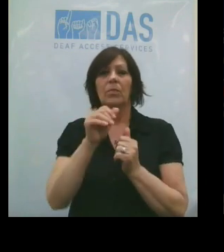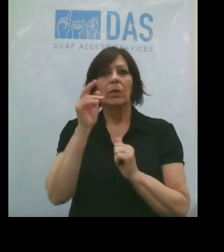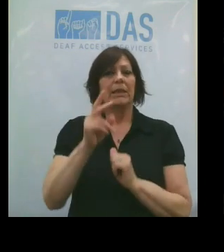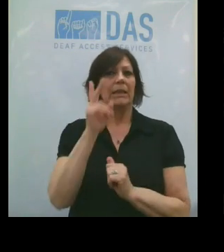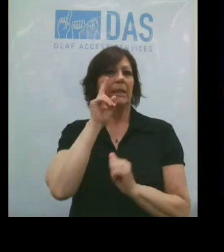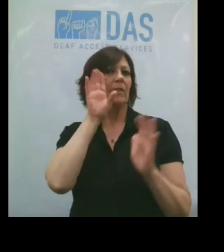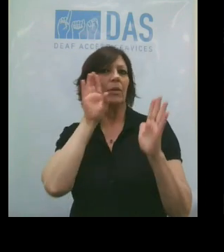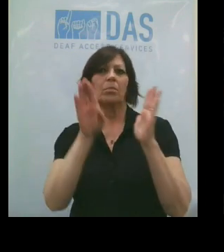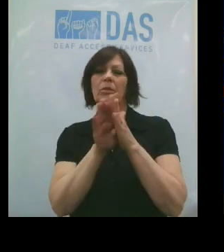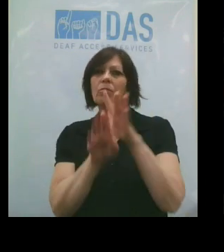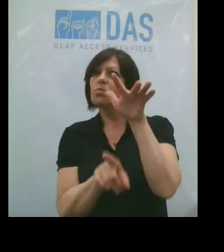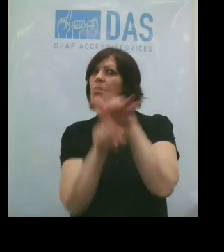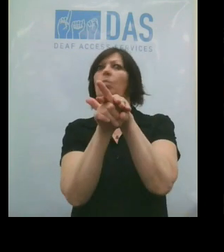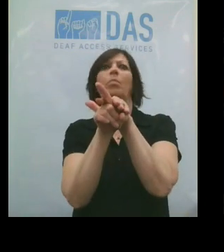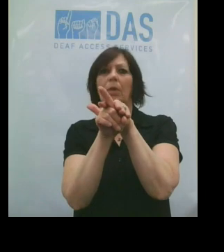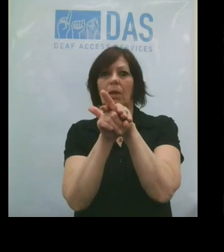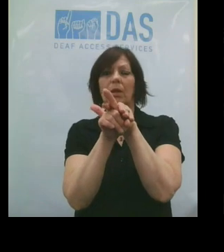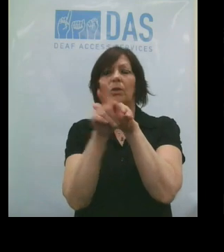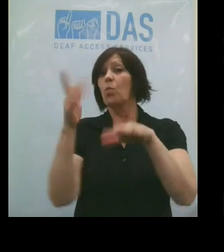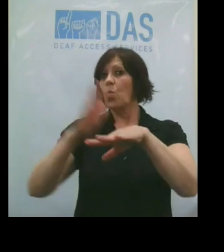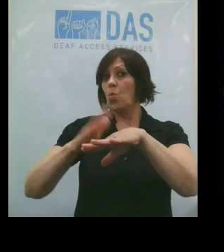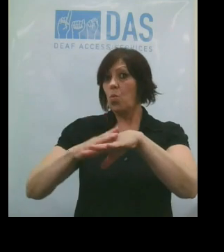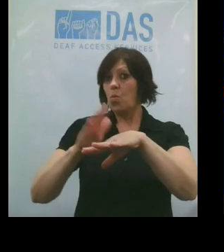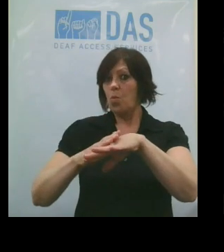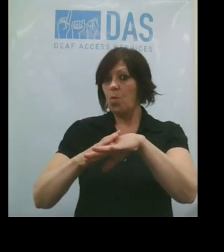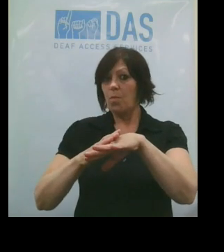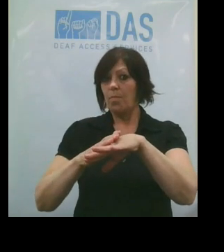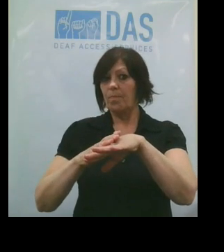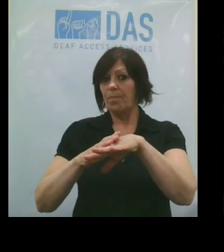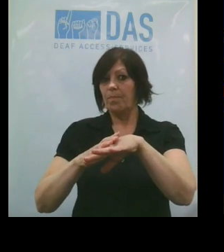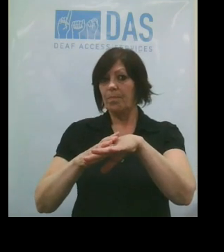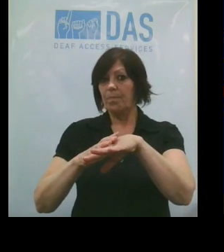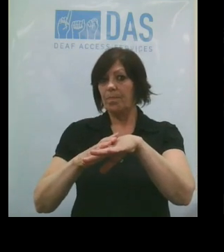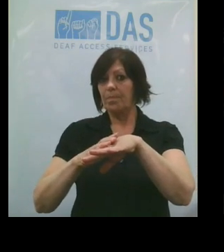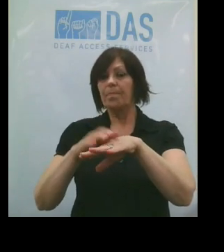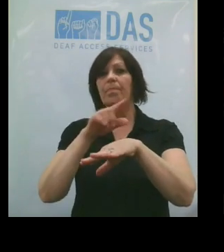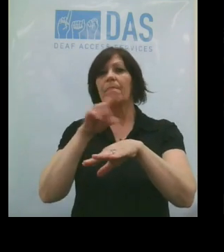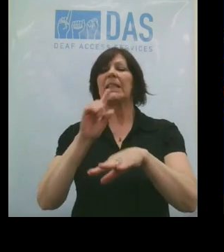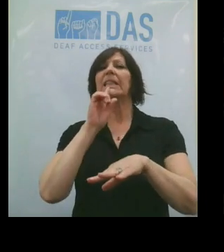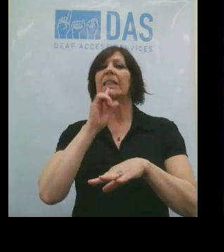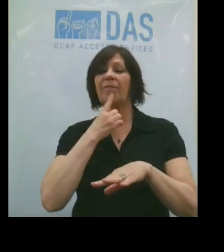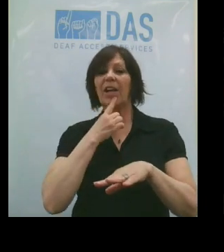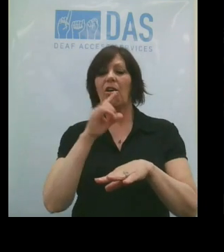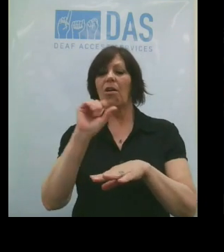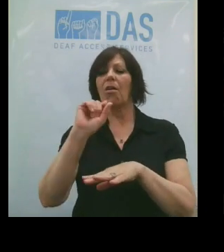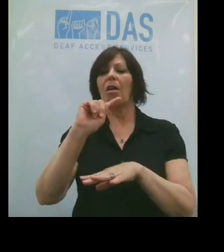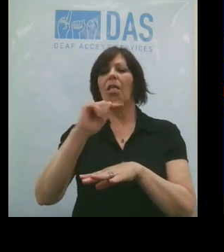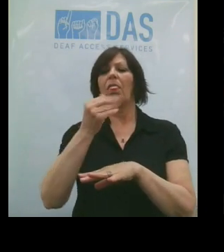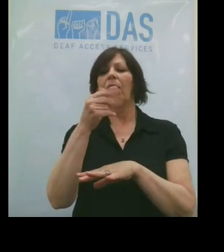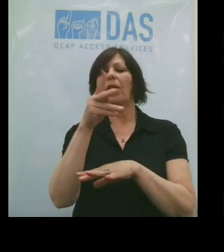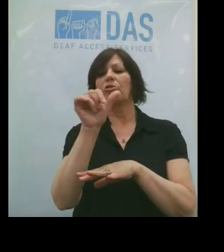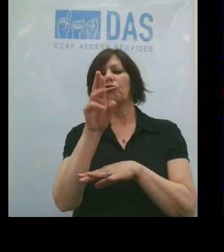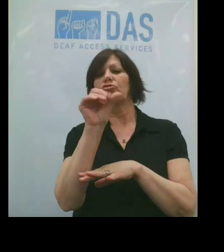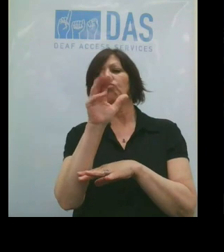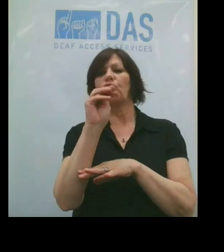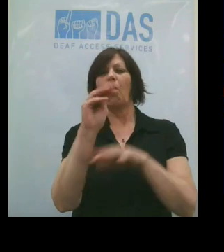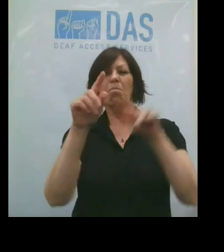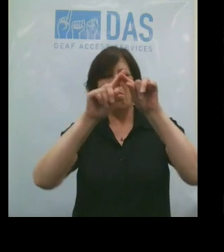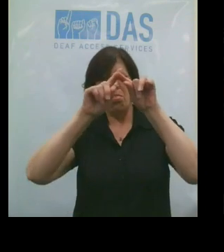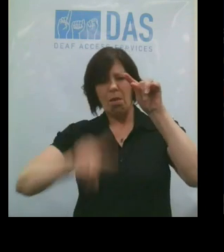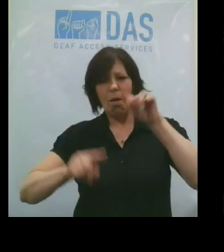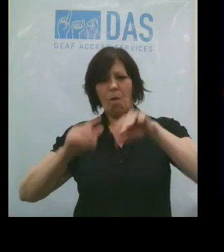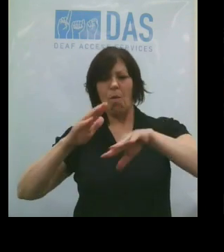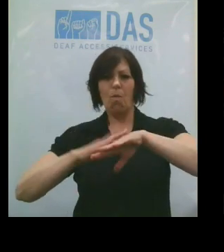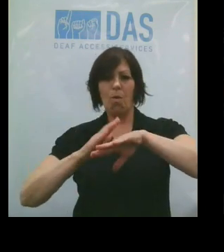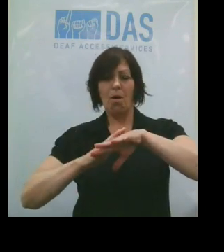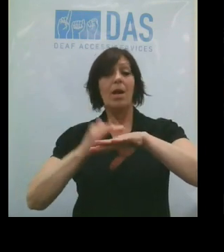Weather Service. So I'm just putting a warning out there that this severe thunderstorm warning has been issued by the National Weather Service. And if you